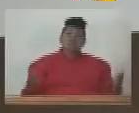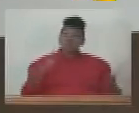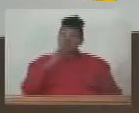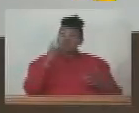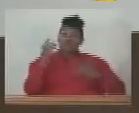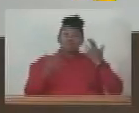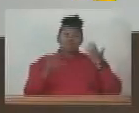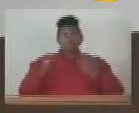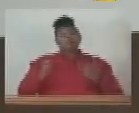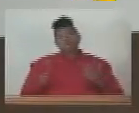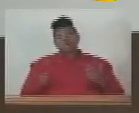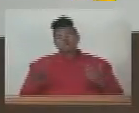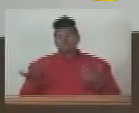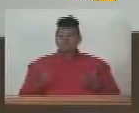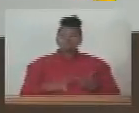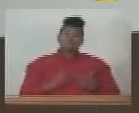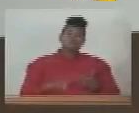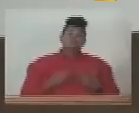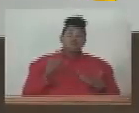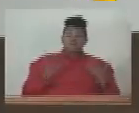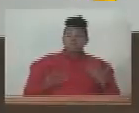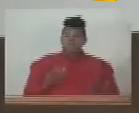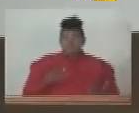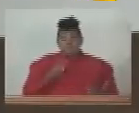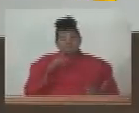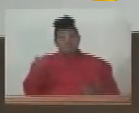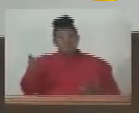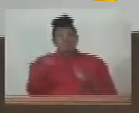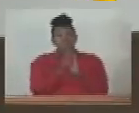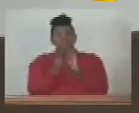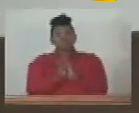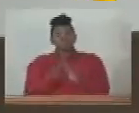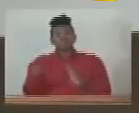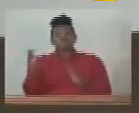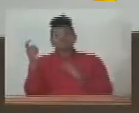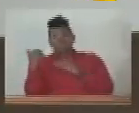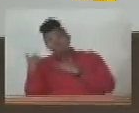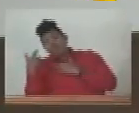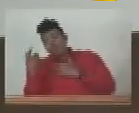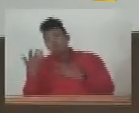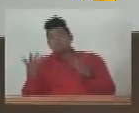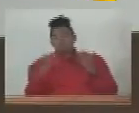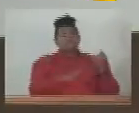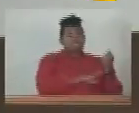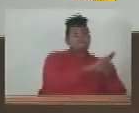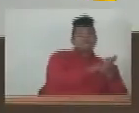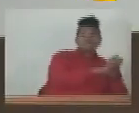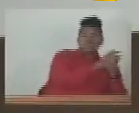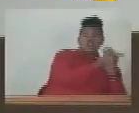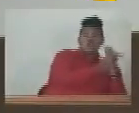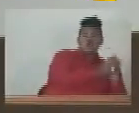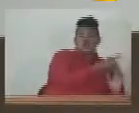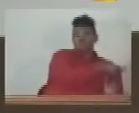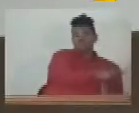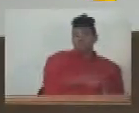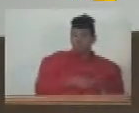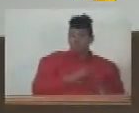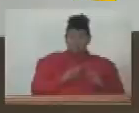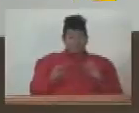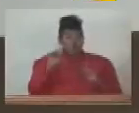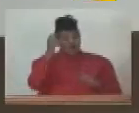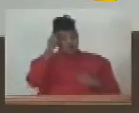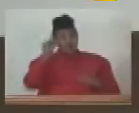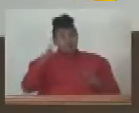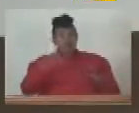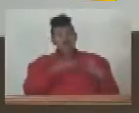the judges, it may be the prosecution, it may be the defense lawyer, but the government must